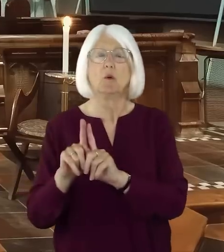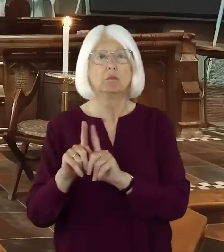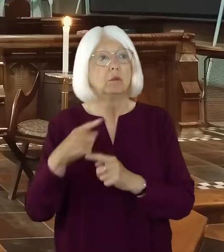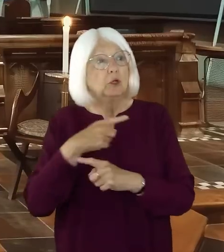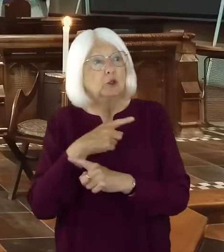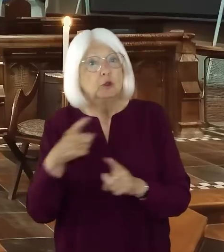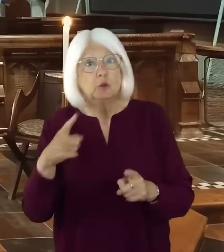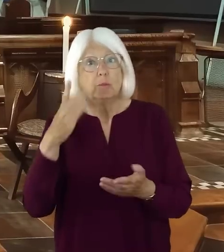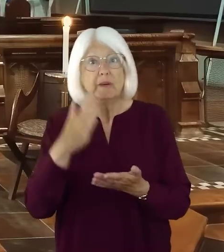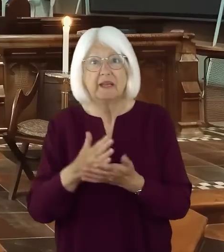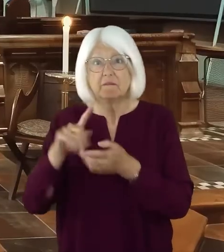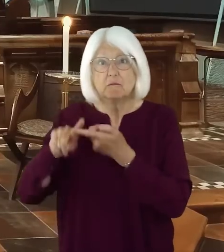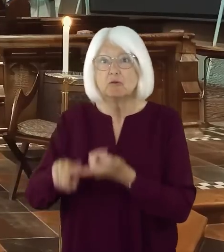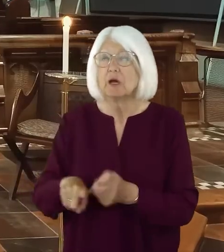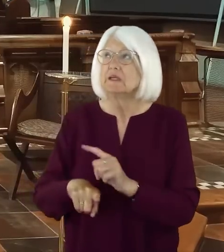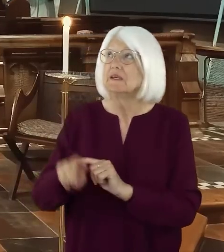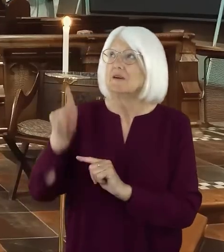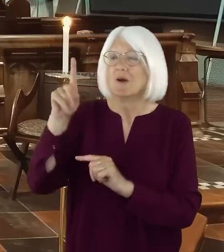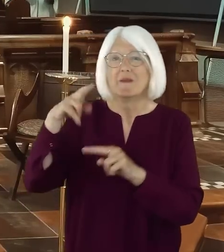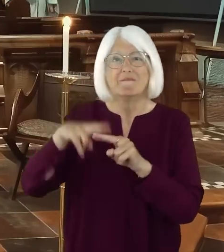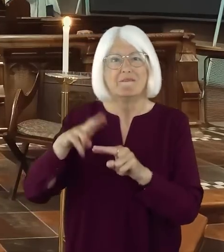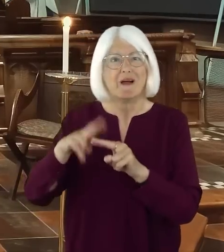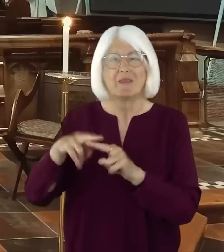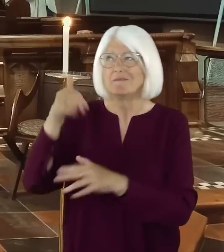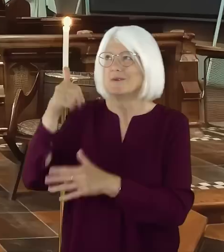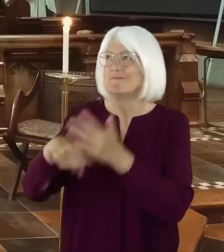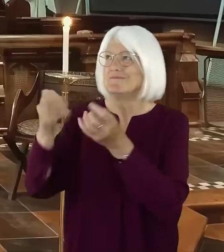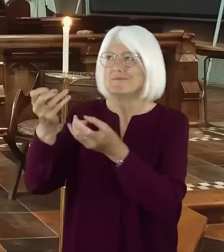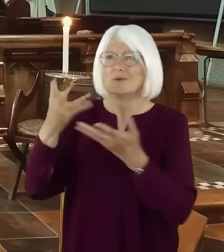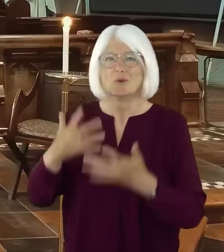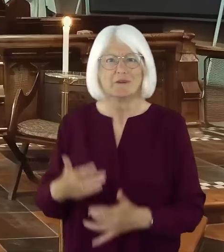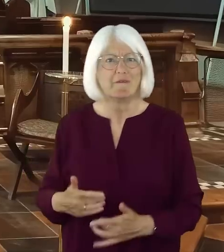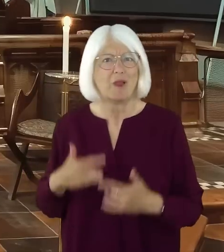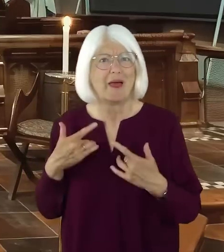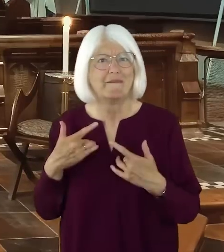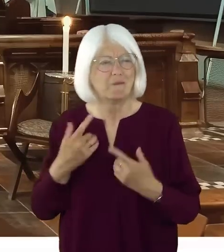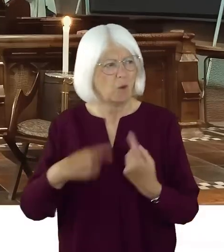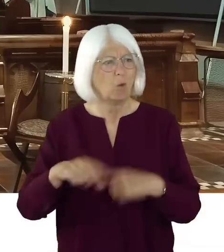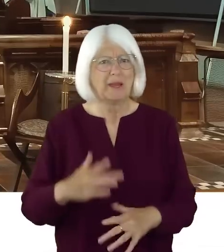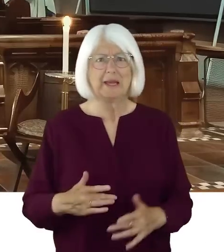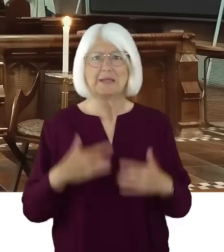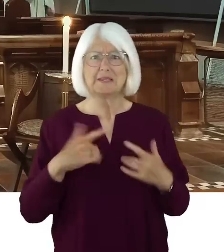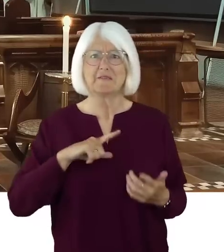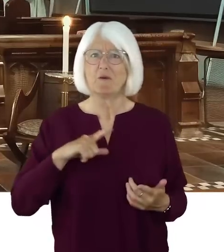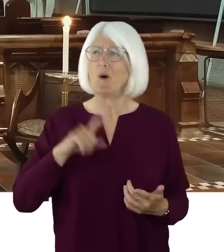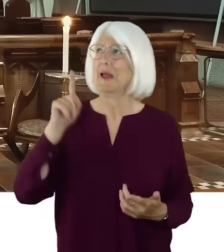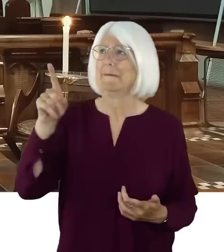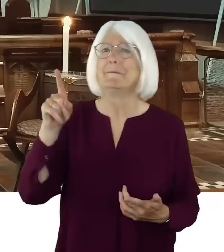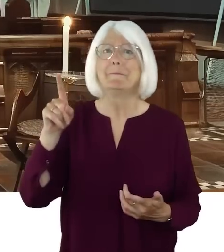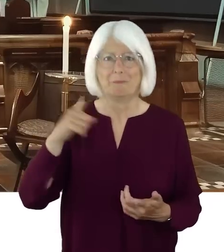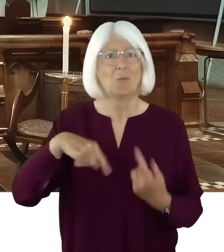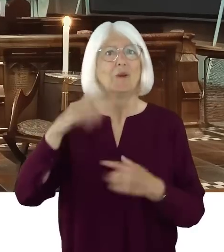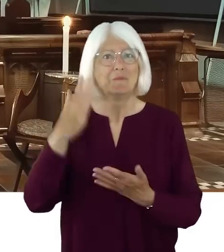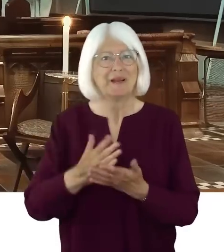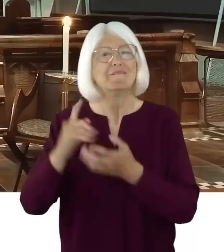Do you believe and trust in God the Father, source of all being and life, the one for whom we exist? We